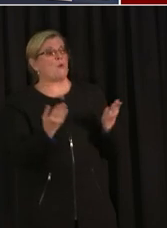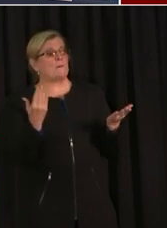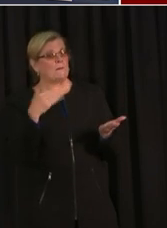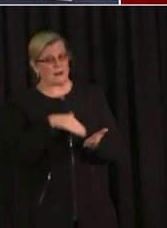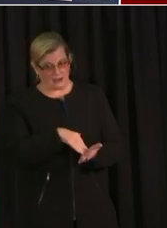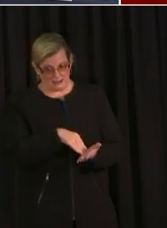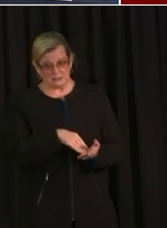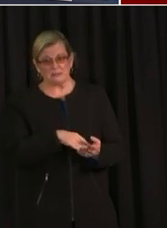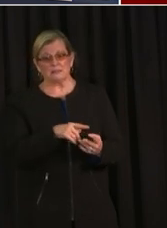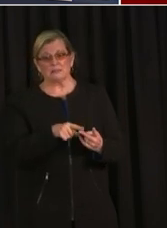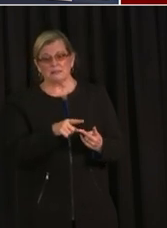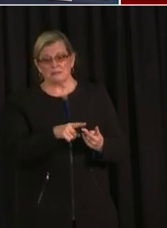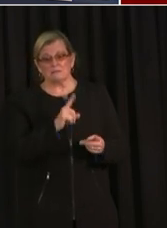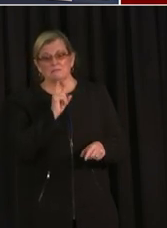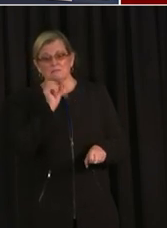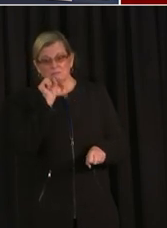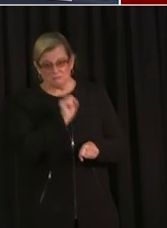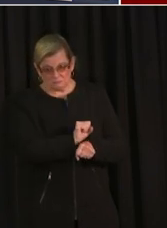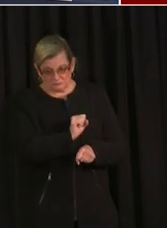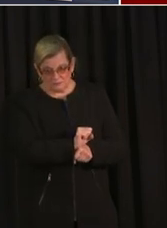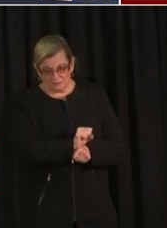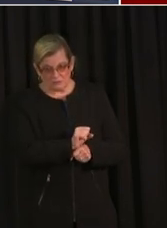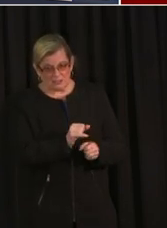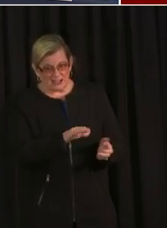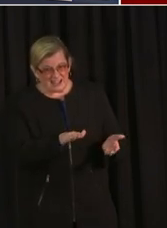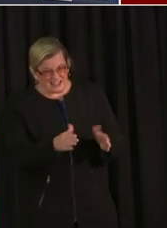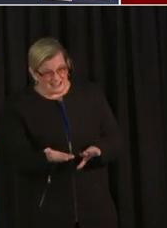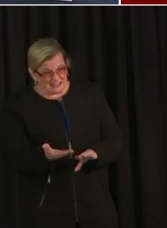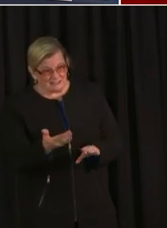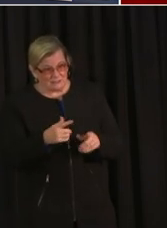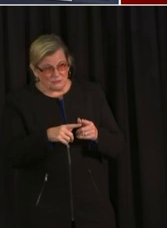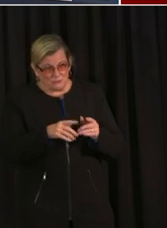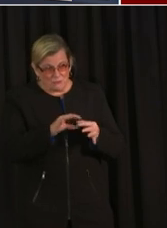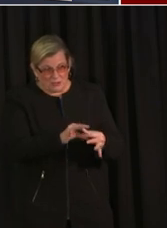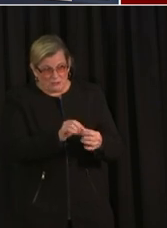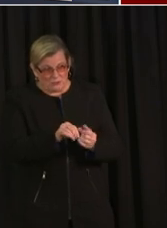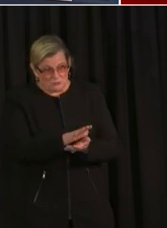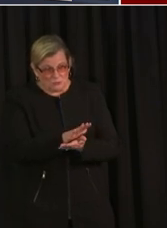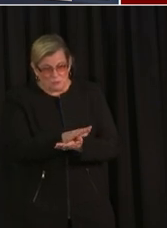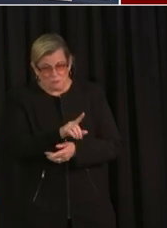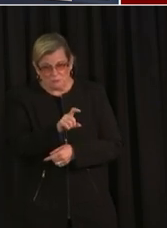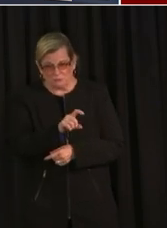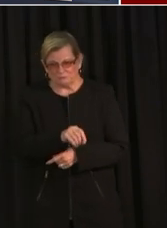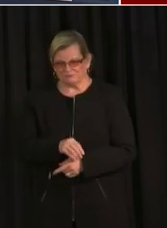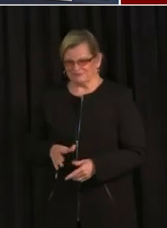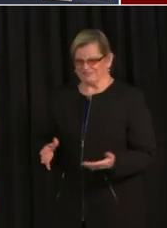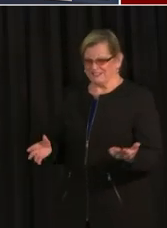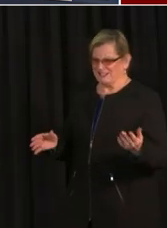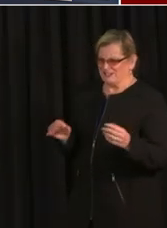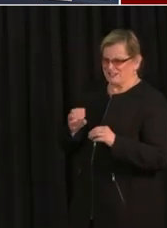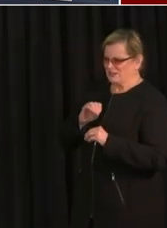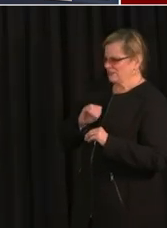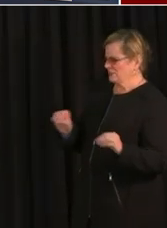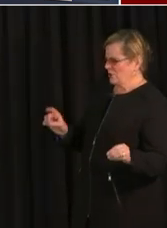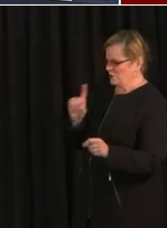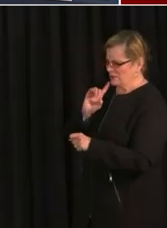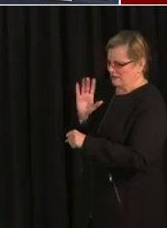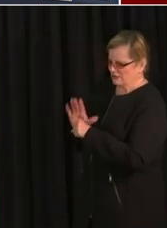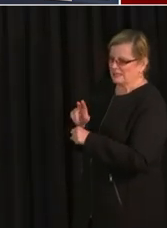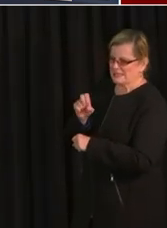it guaranteed that there will be a death related to that because of COVID? There are no guarantees in